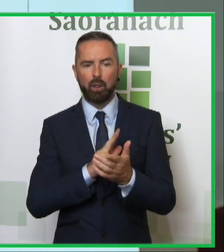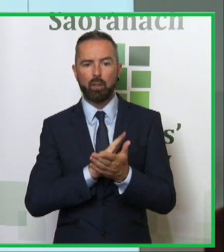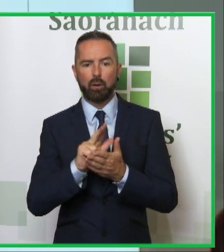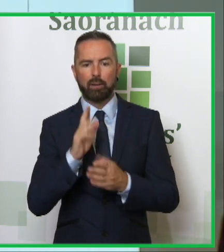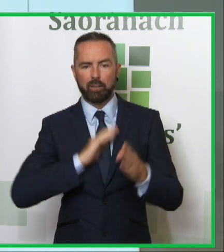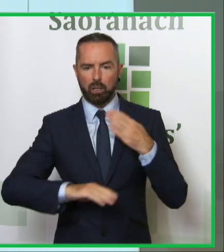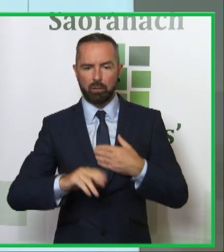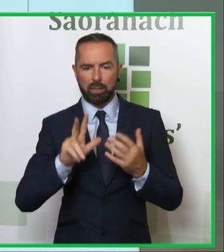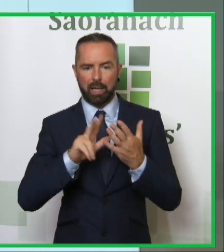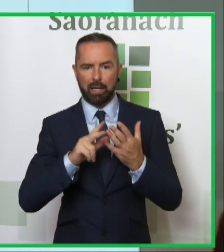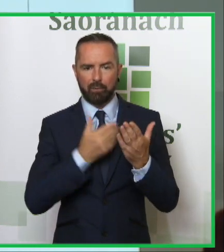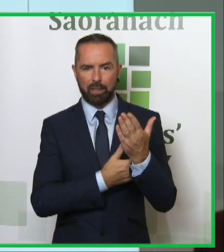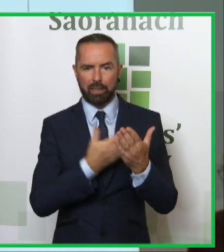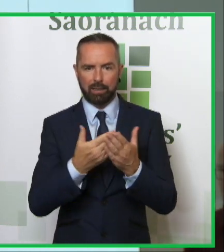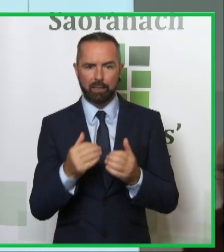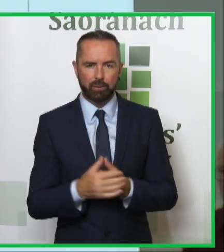for legalisation.